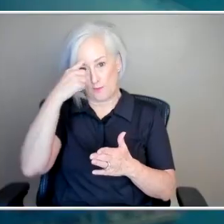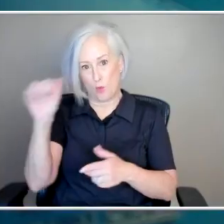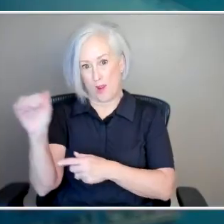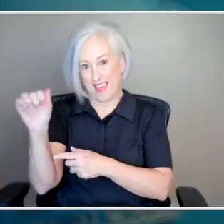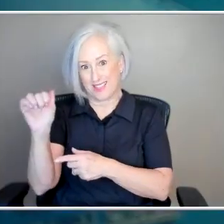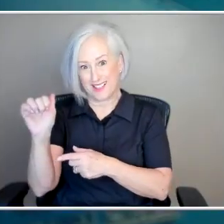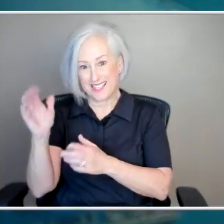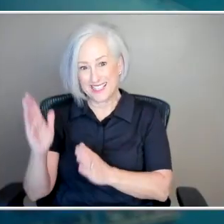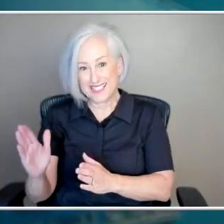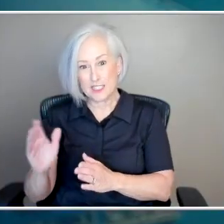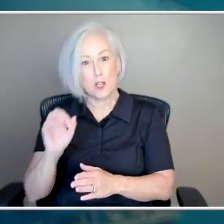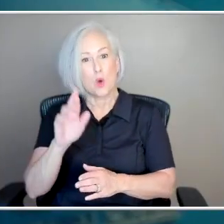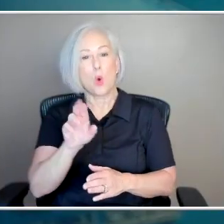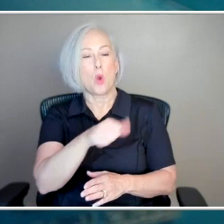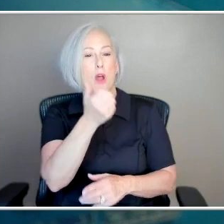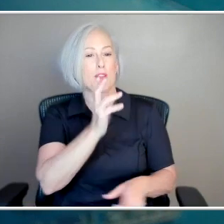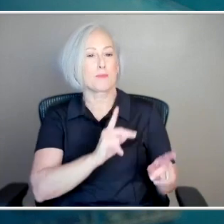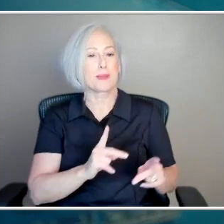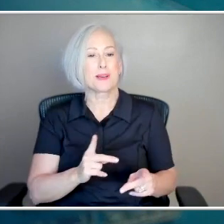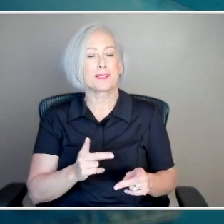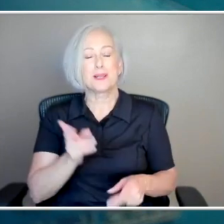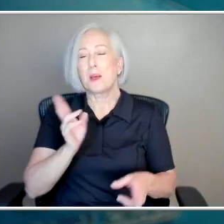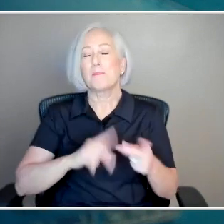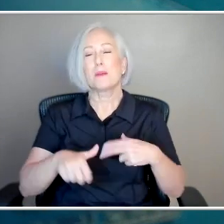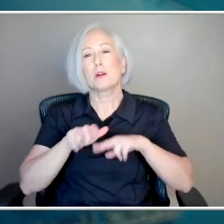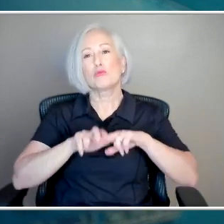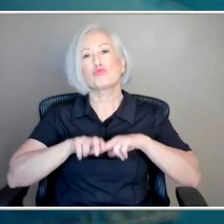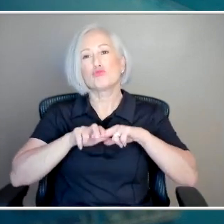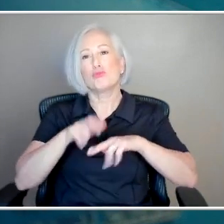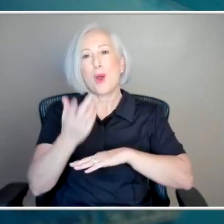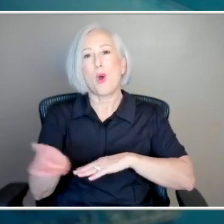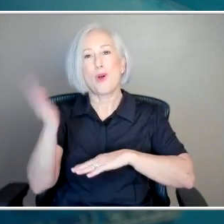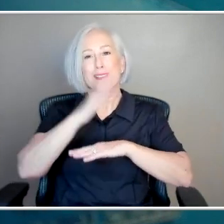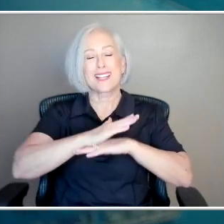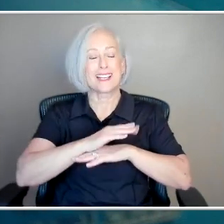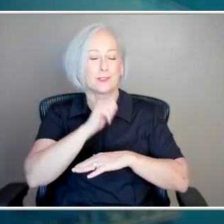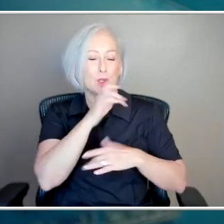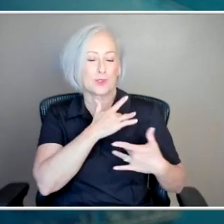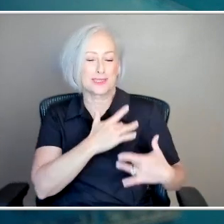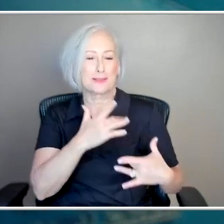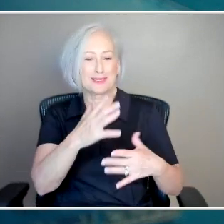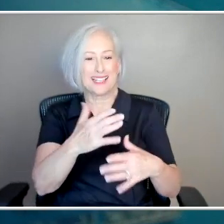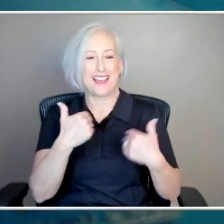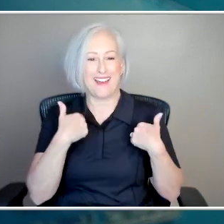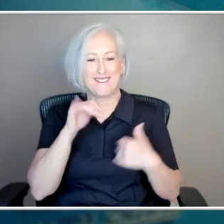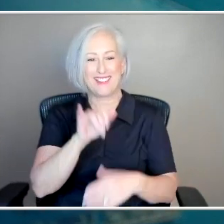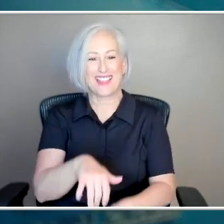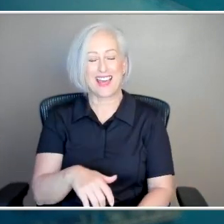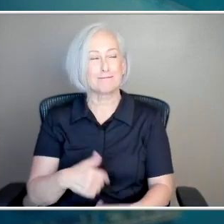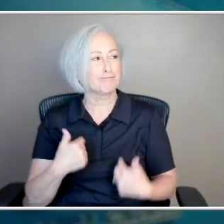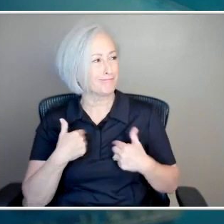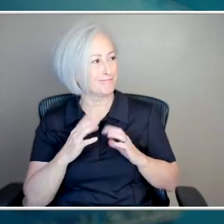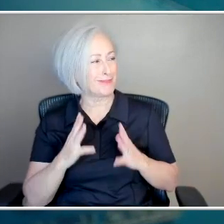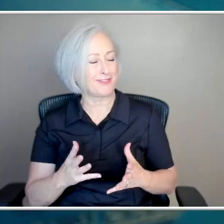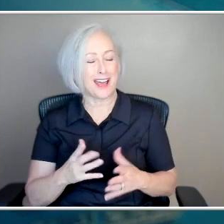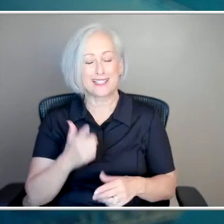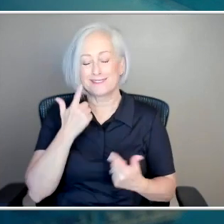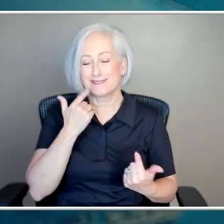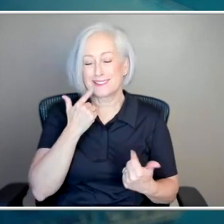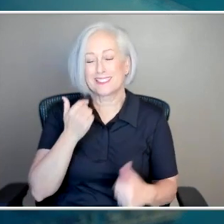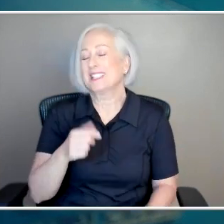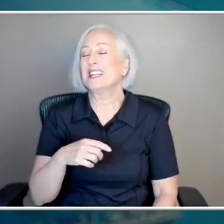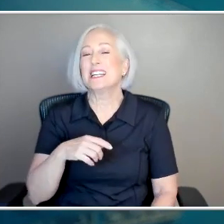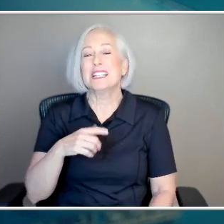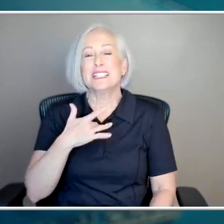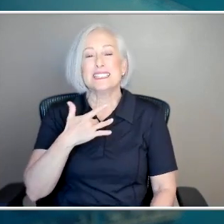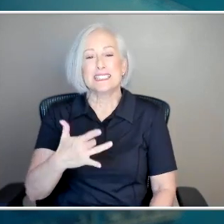Couch potatoes usually don't usually Oh, good, I'm in the clear. don't Good to usually know. get core muscle injuries. It is generally people who